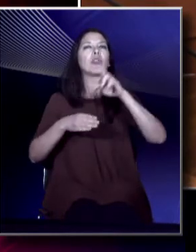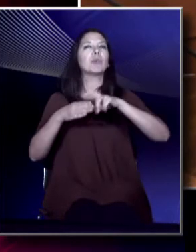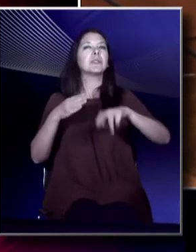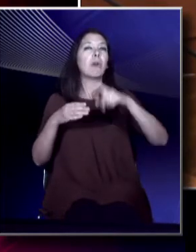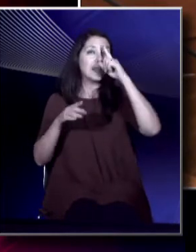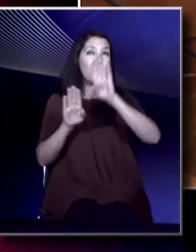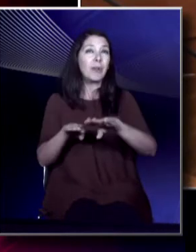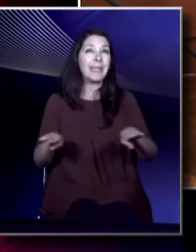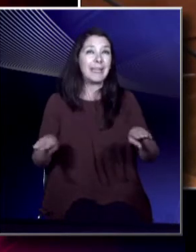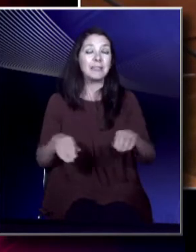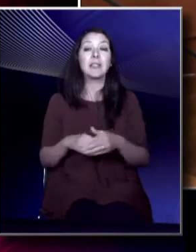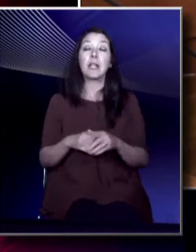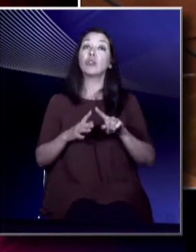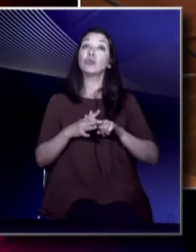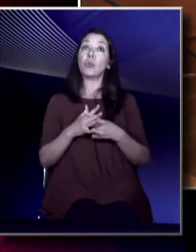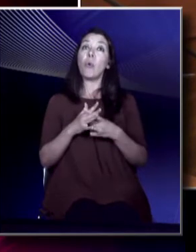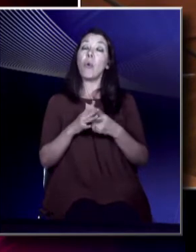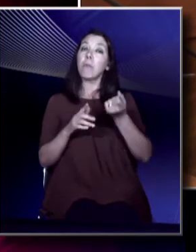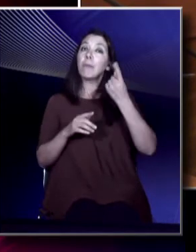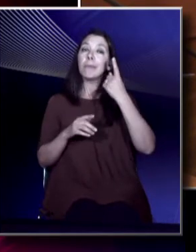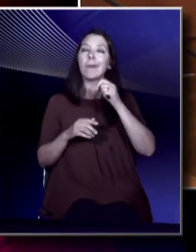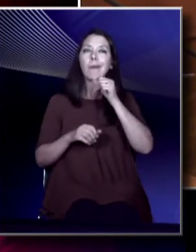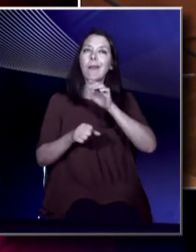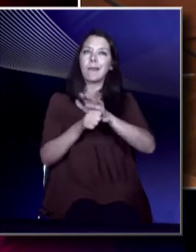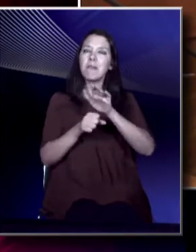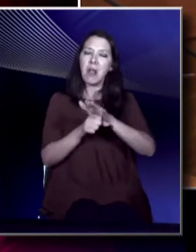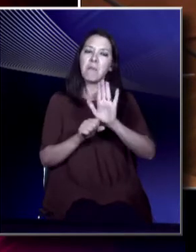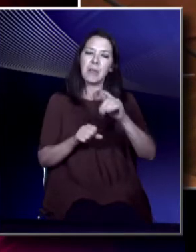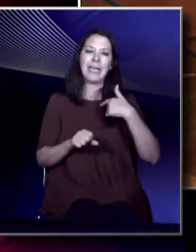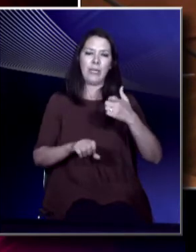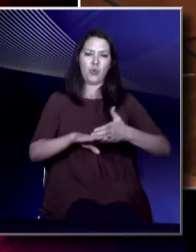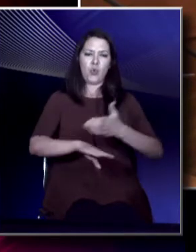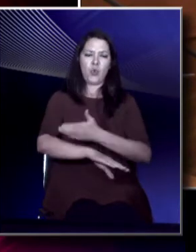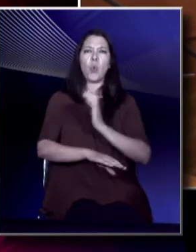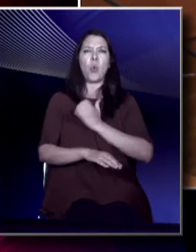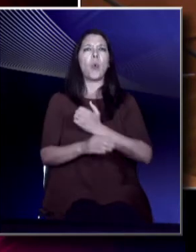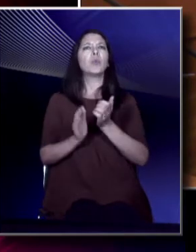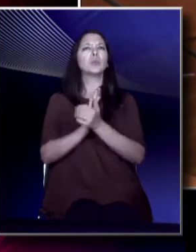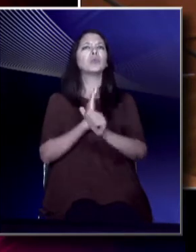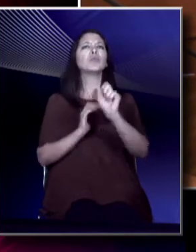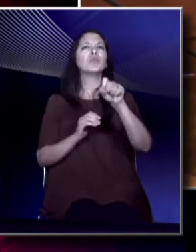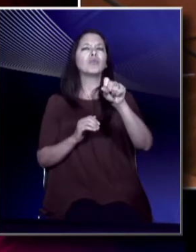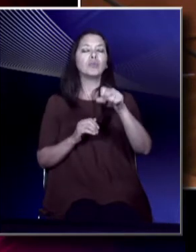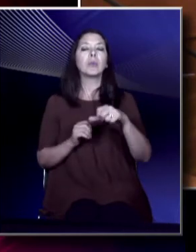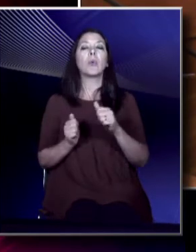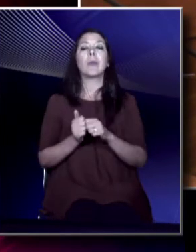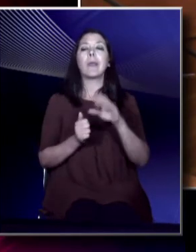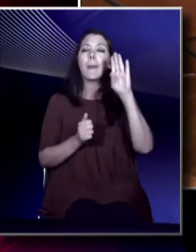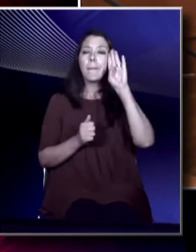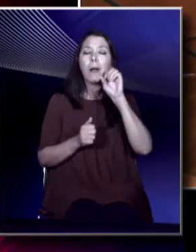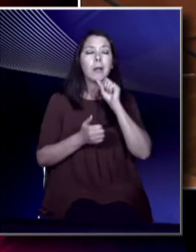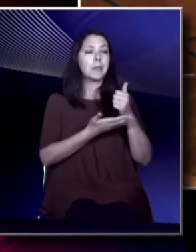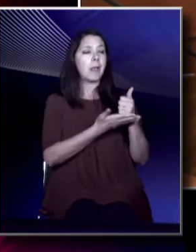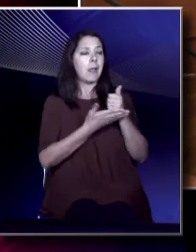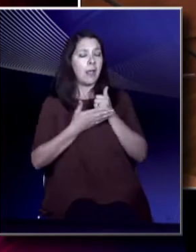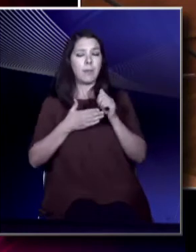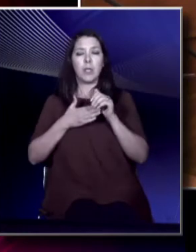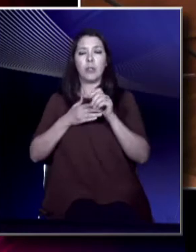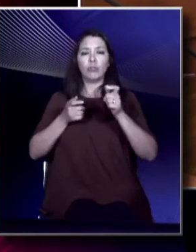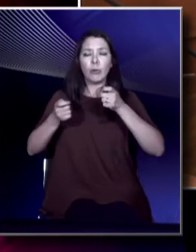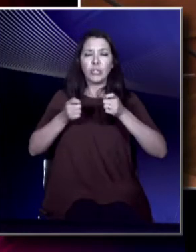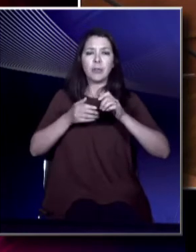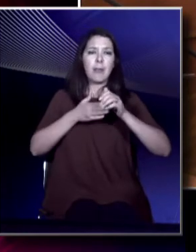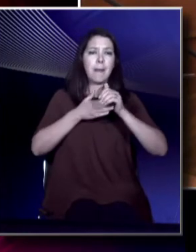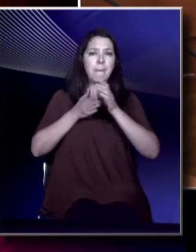and definitely not enough, and we knew that we needed to better our skills. Under Barb's direction and planning, we got ongoing training